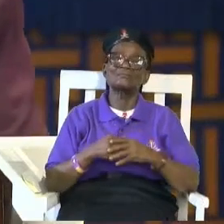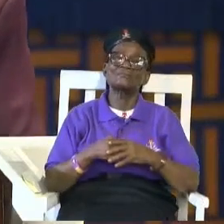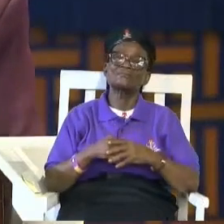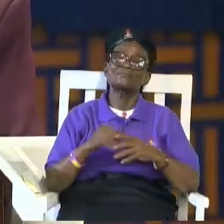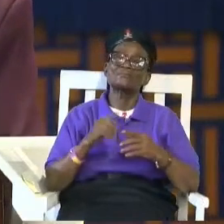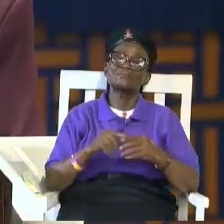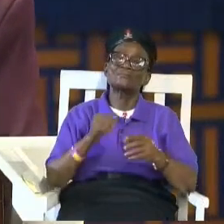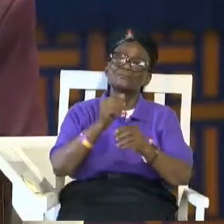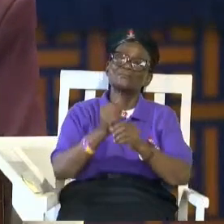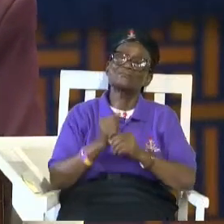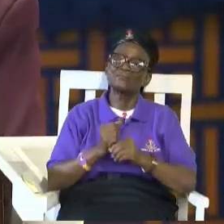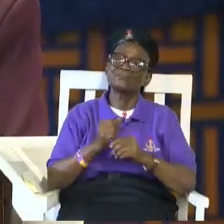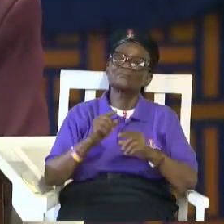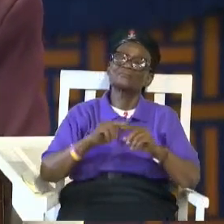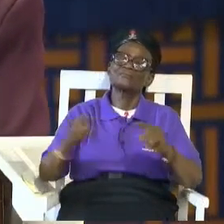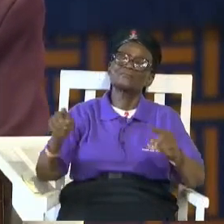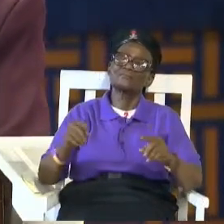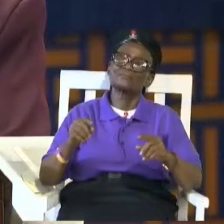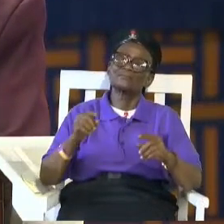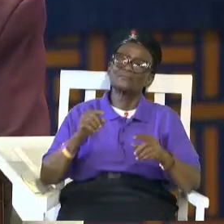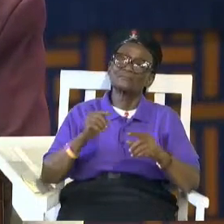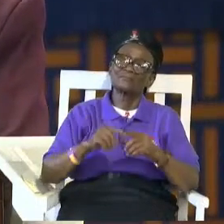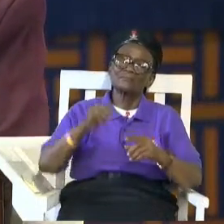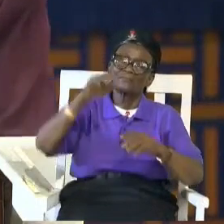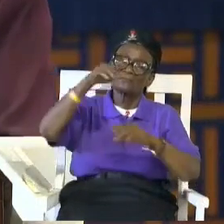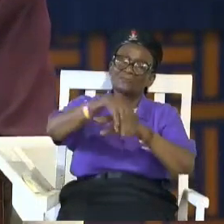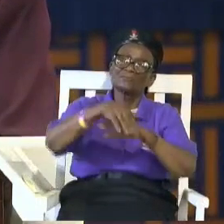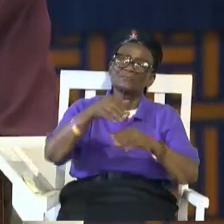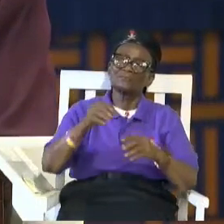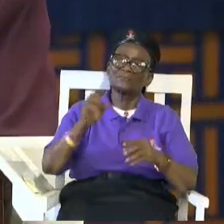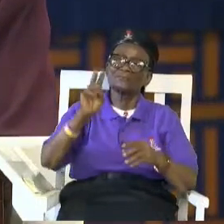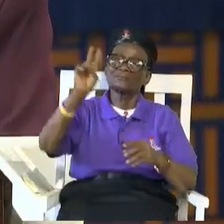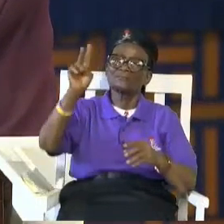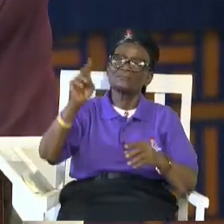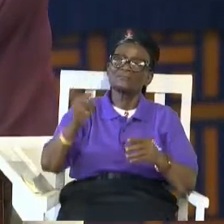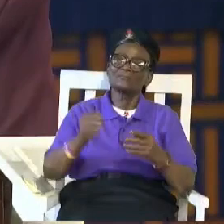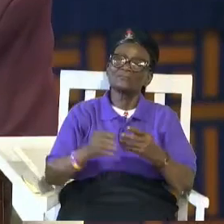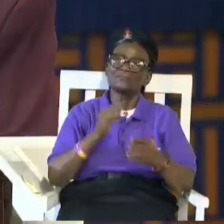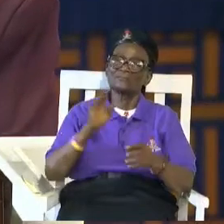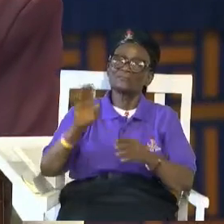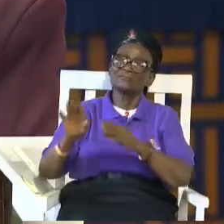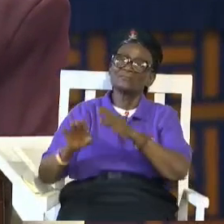to get the deliverance tonight? Two simple steps.